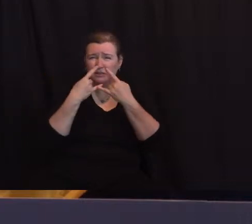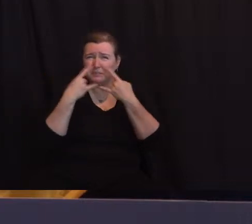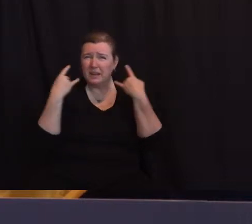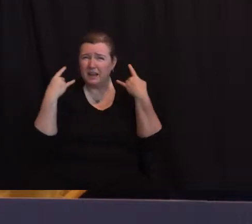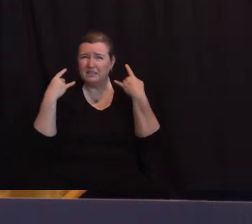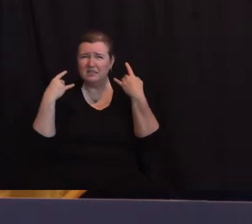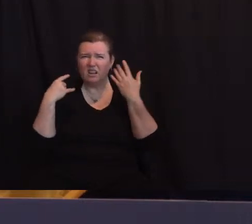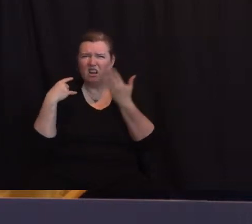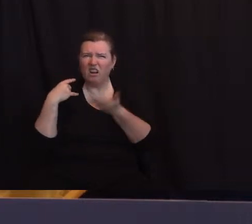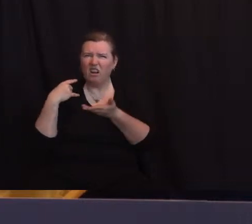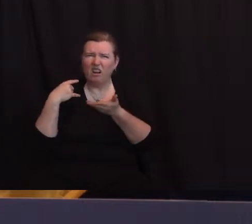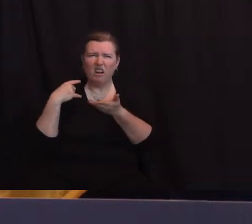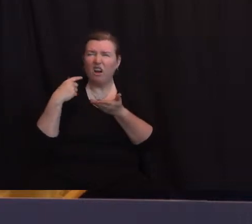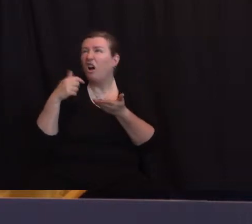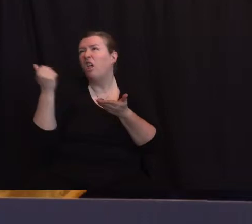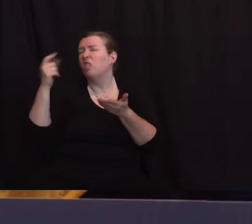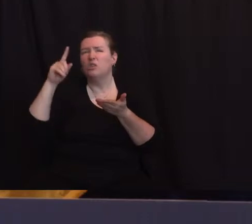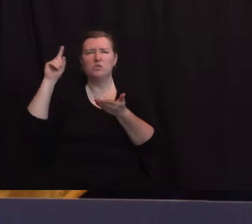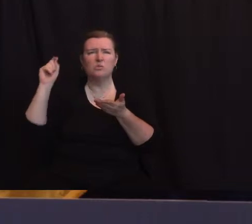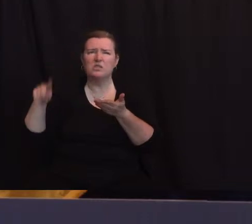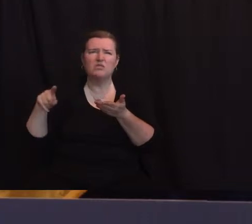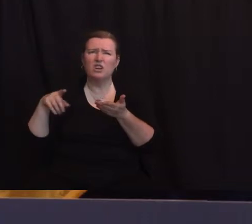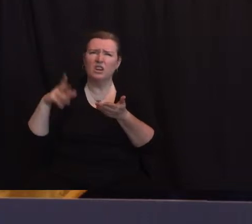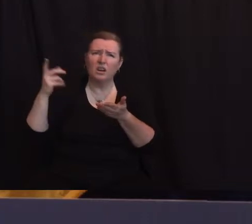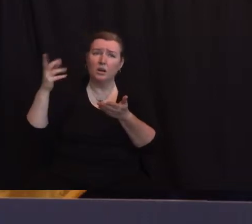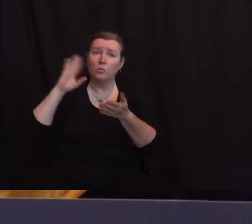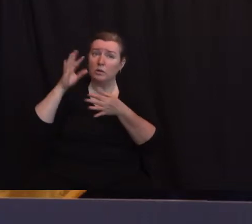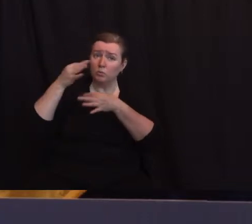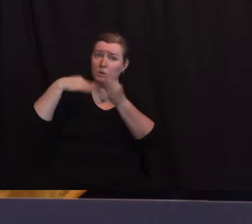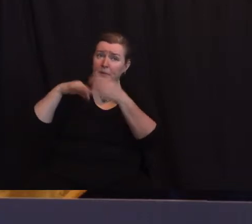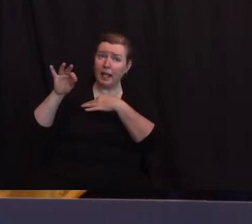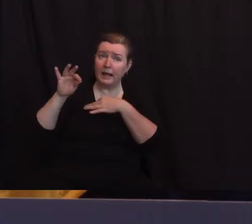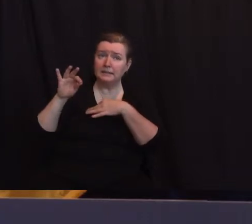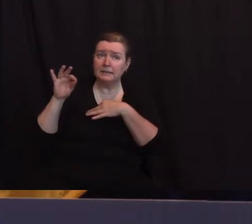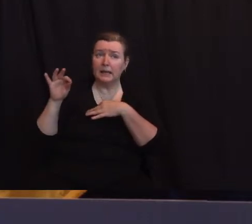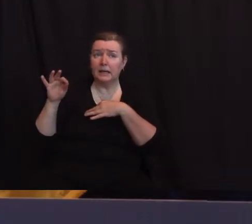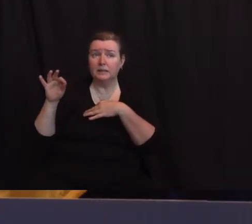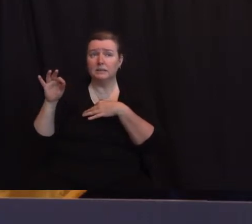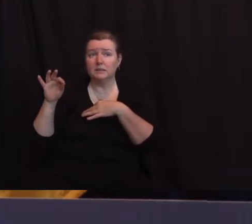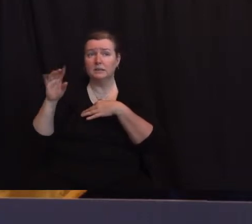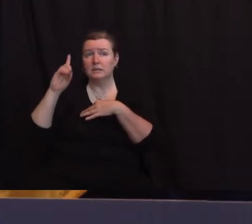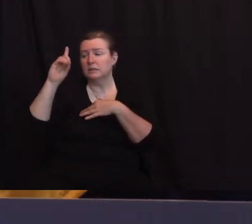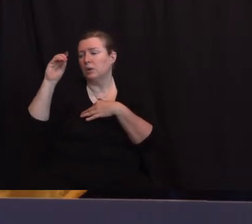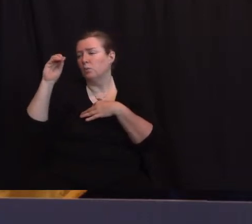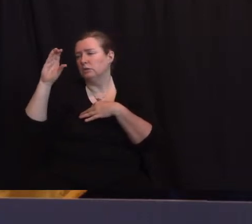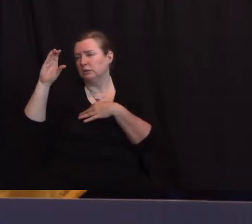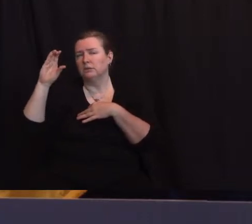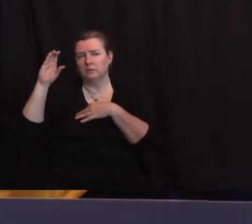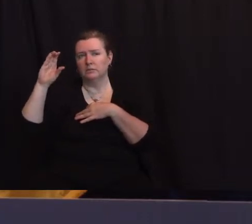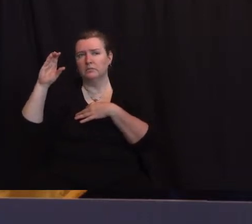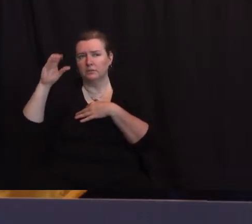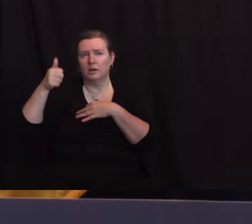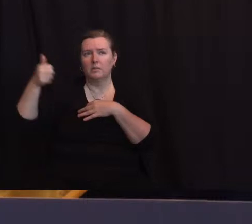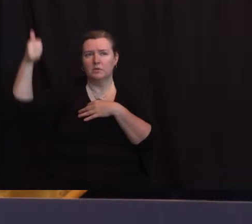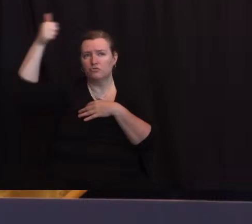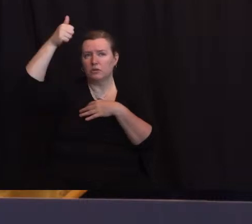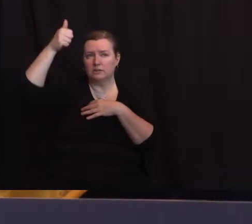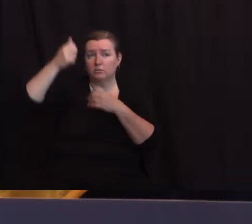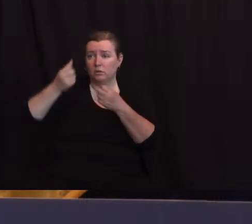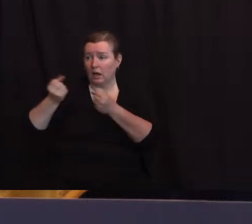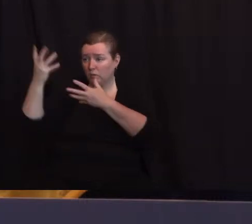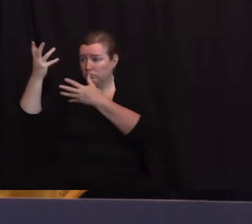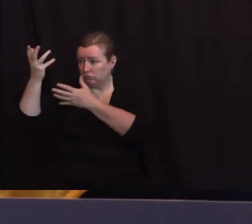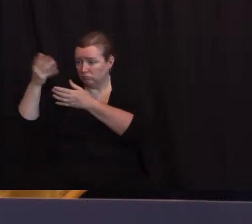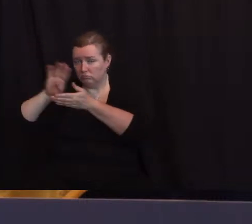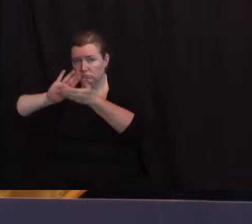O'Day. When do you plan to replace Corrections Commissioner Hicks? What will you be looking for in a new commissioner? Some would like to see an outsider, someone without